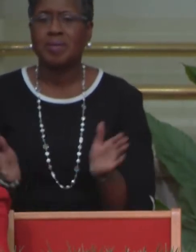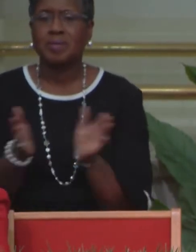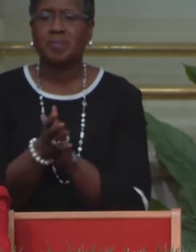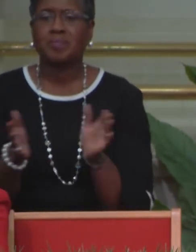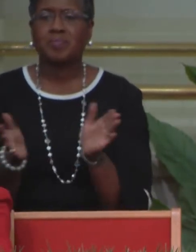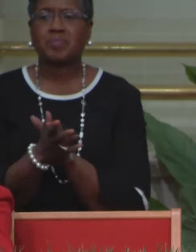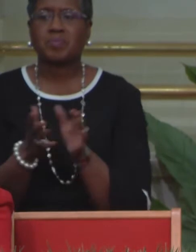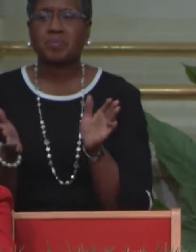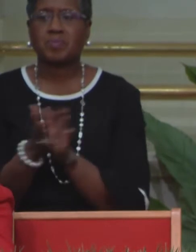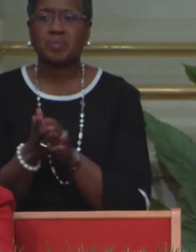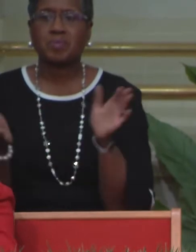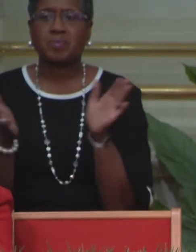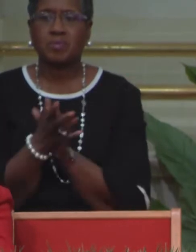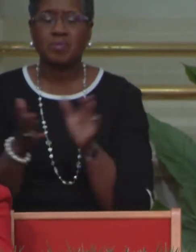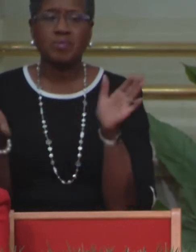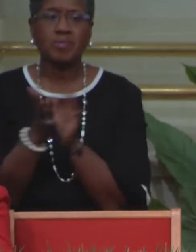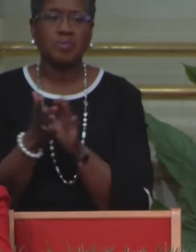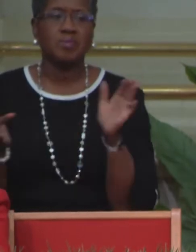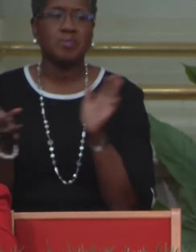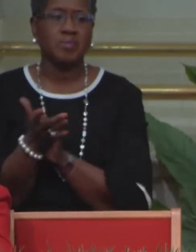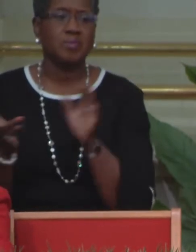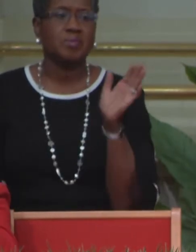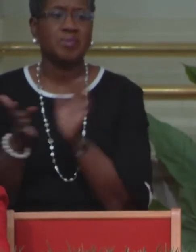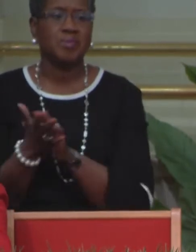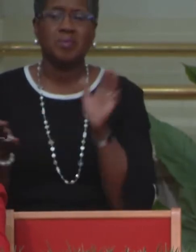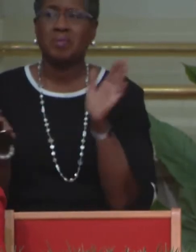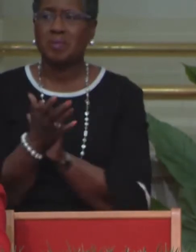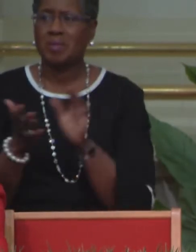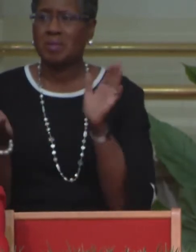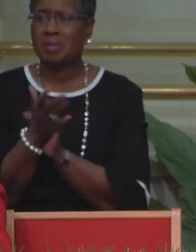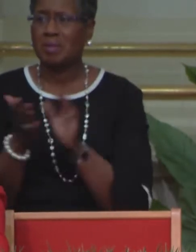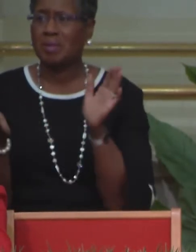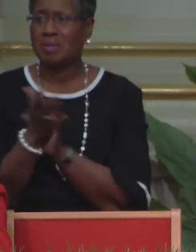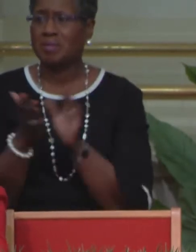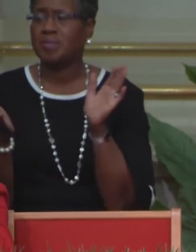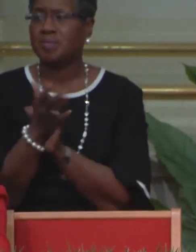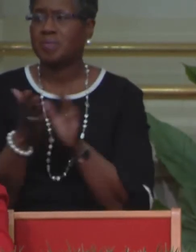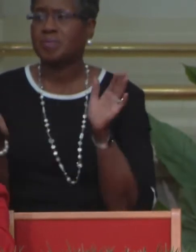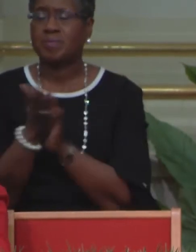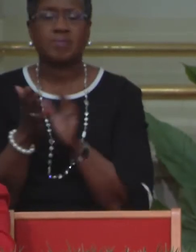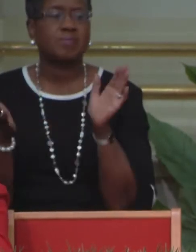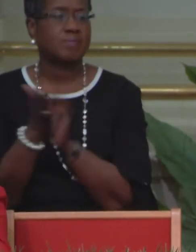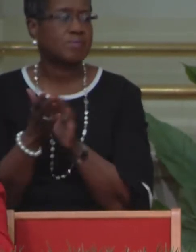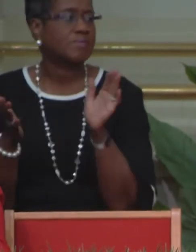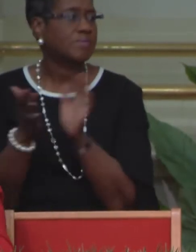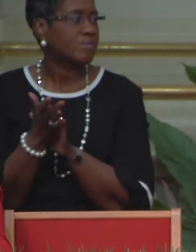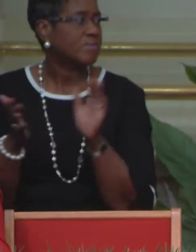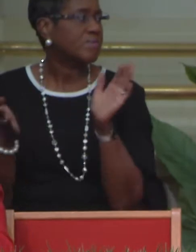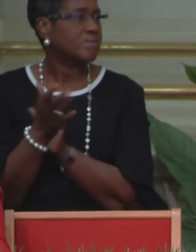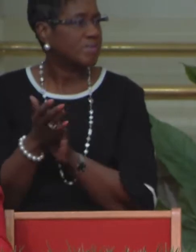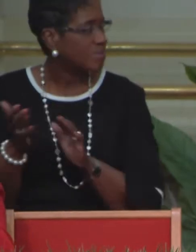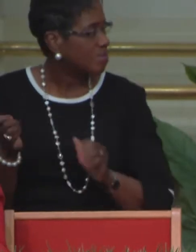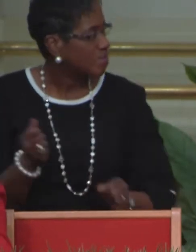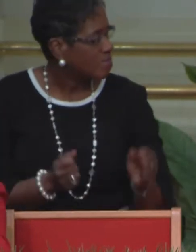him makes the difference in life.